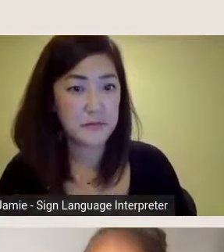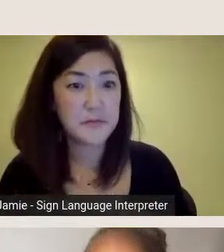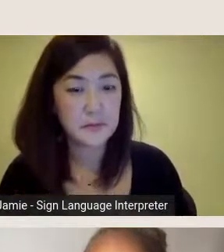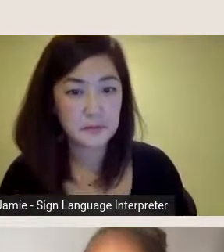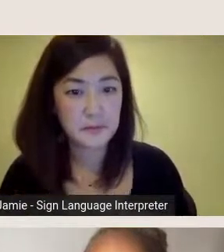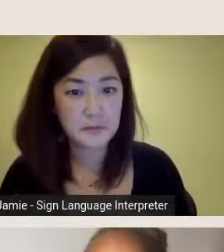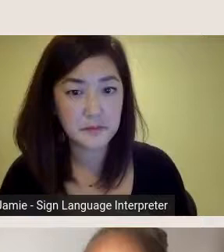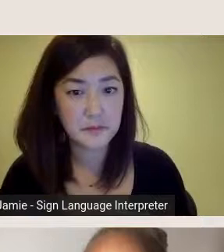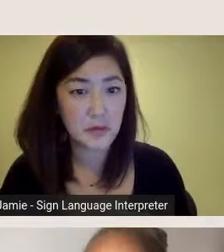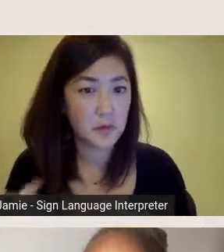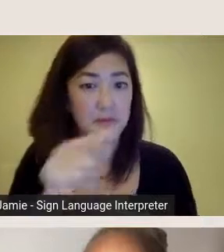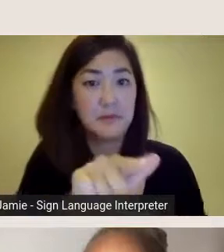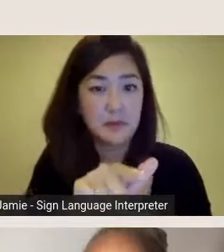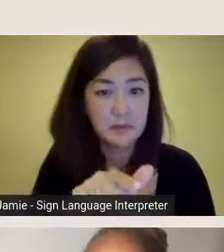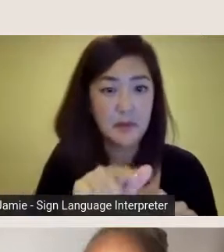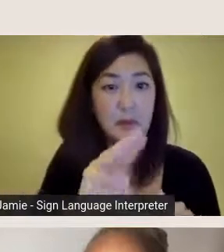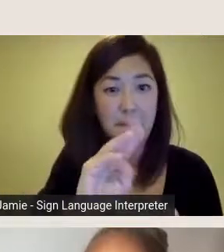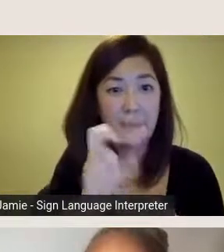Okay.